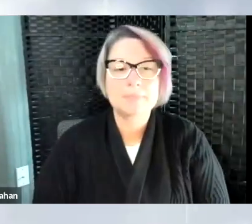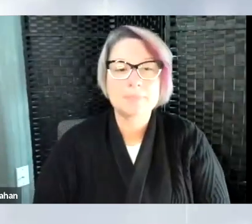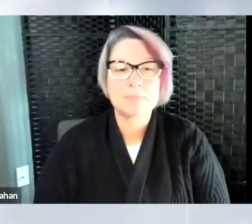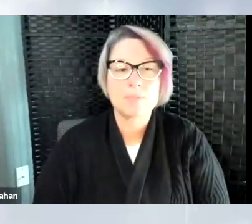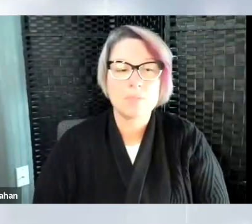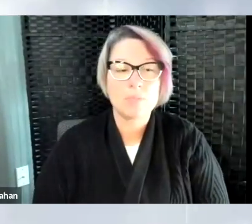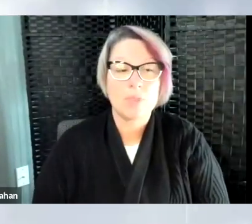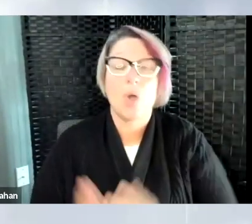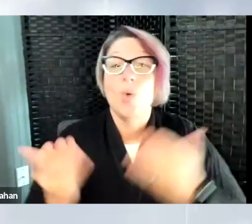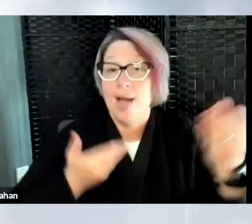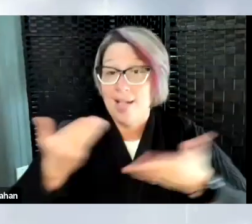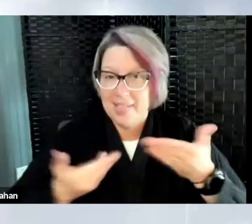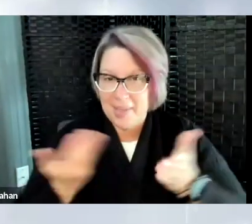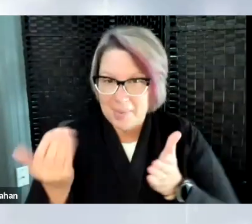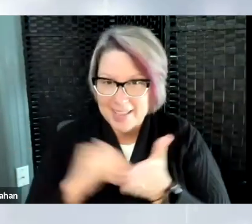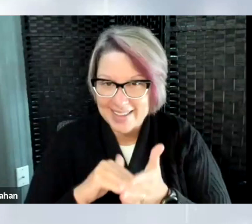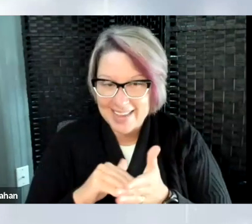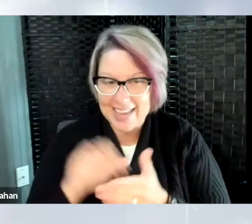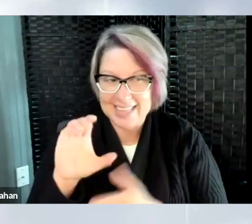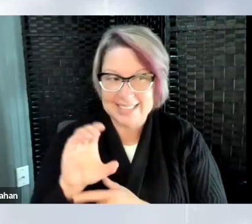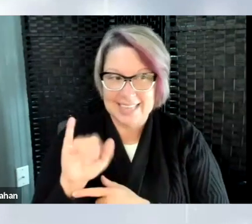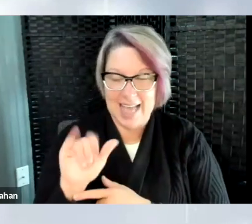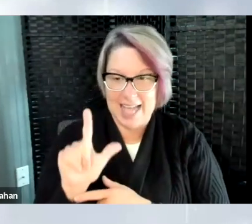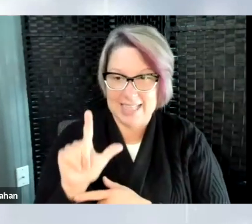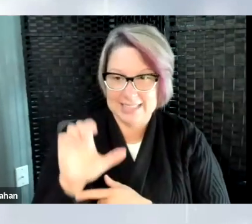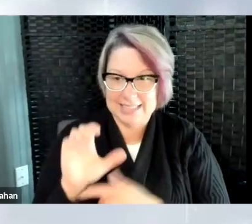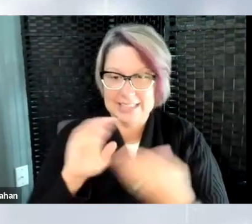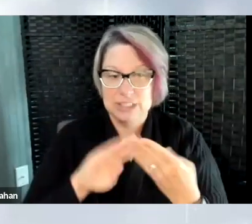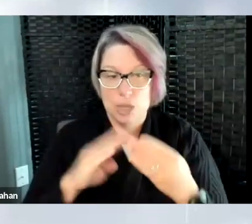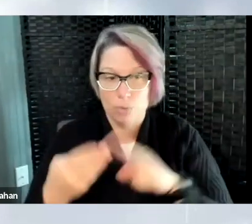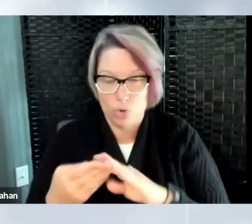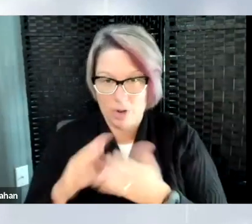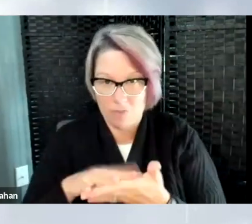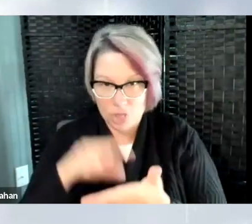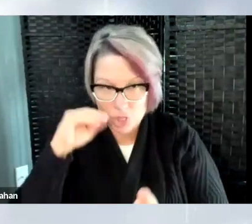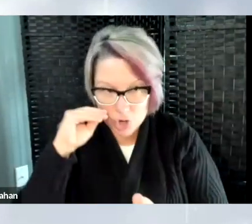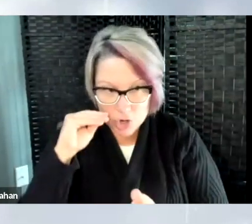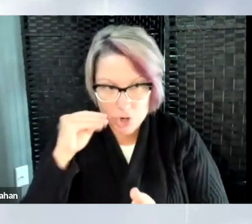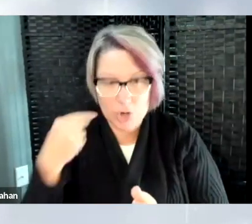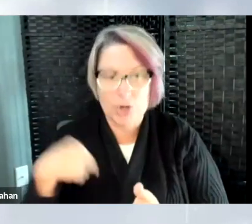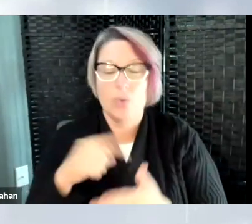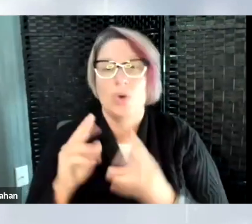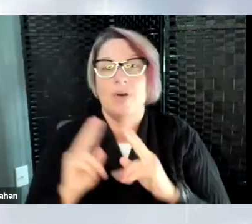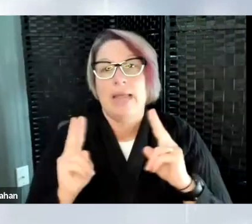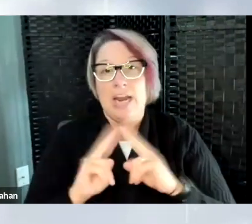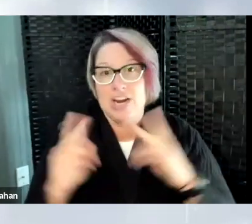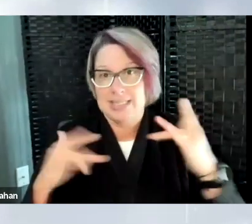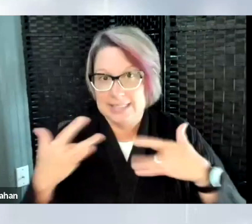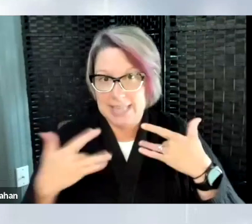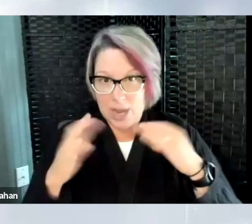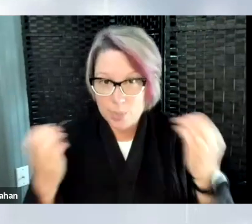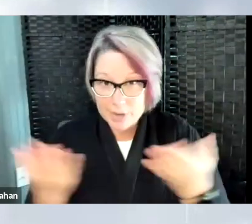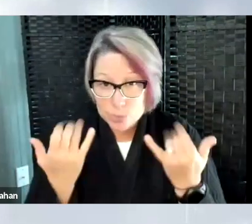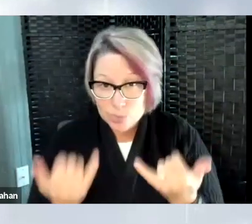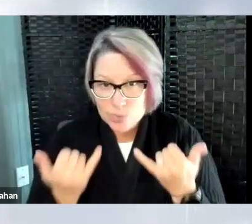And welcome everyone again to CILC's Community of Learning. We are so excited to be here with you